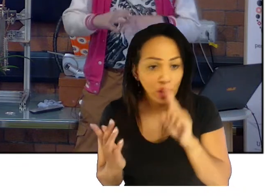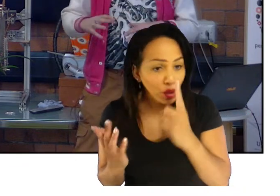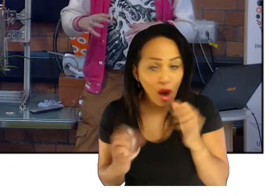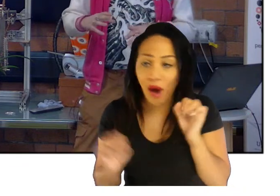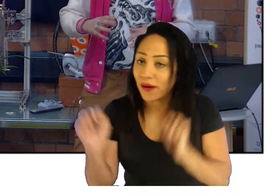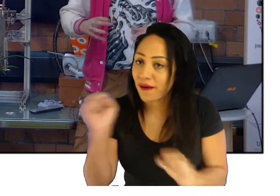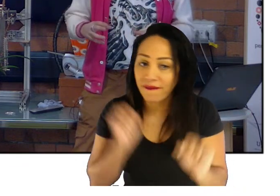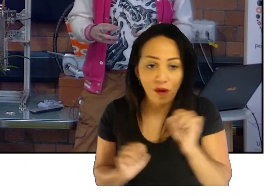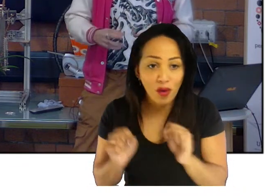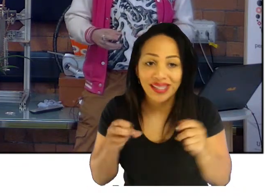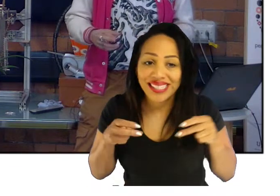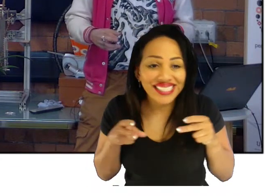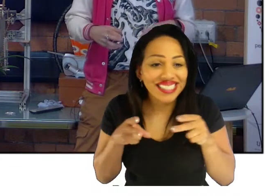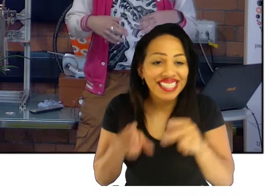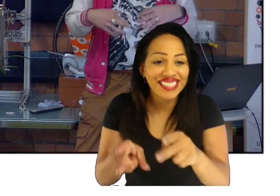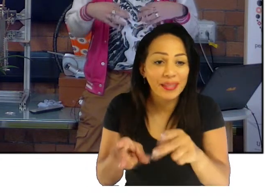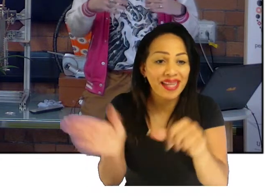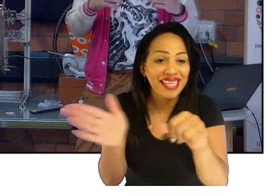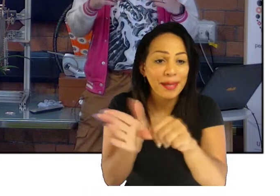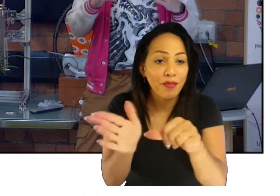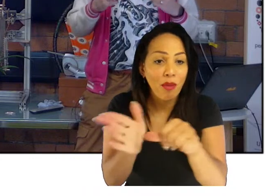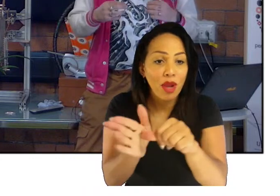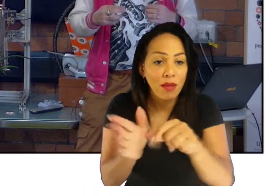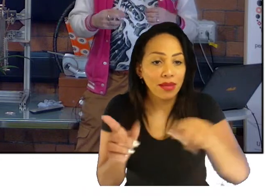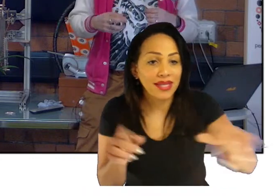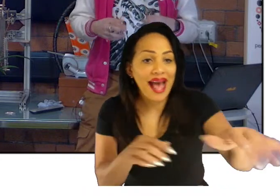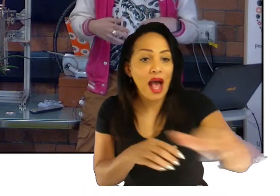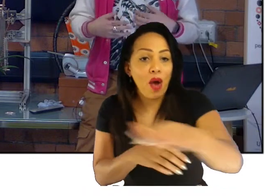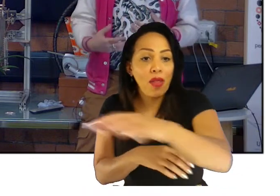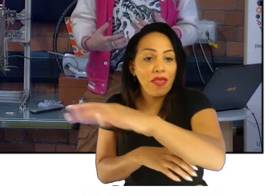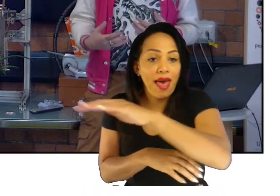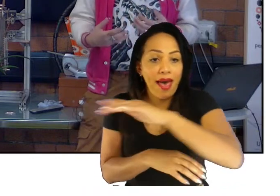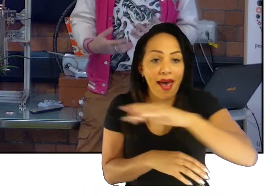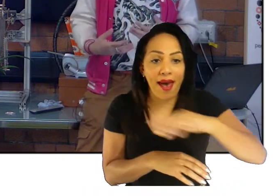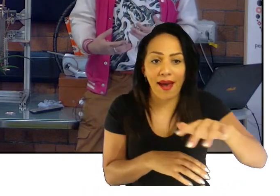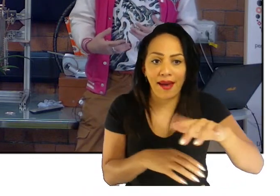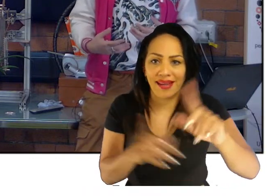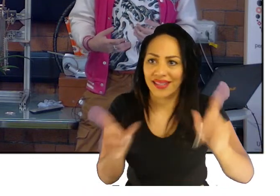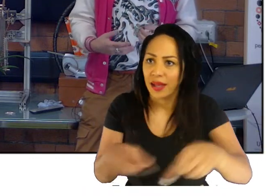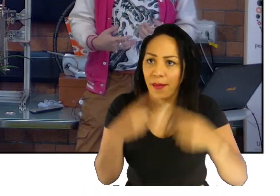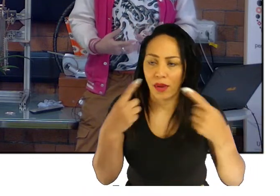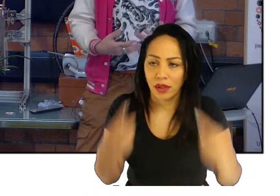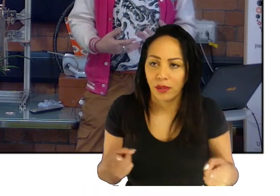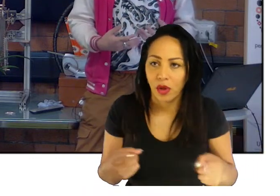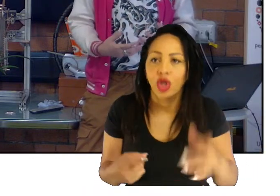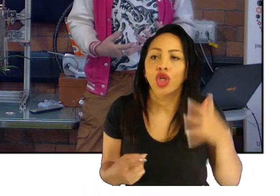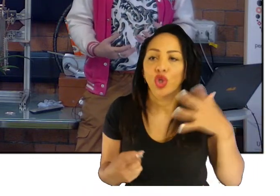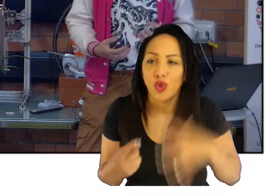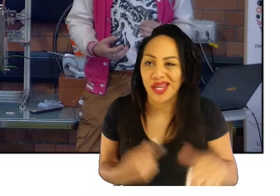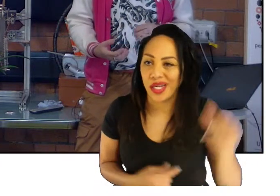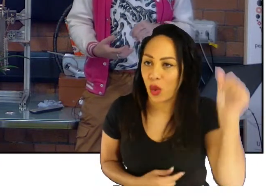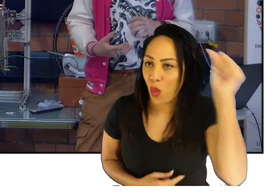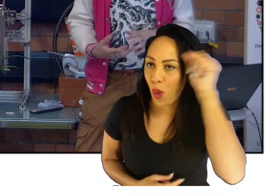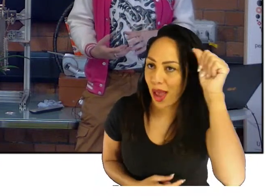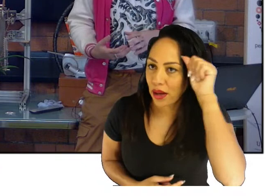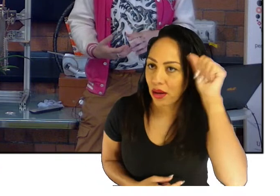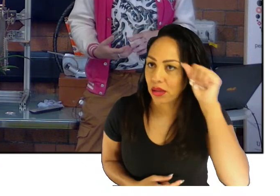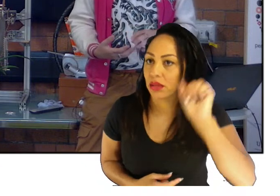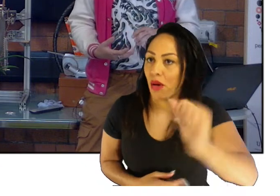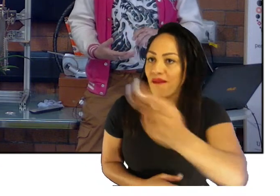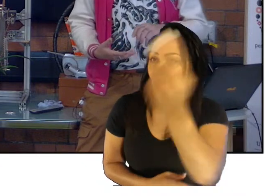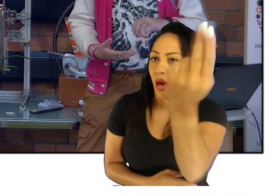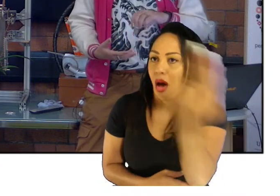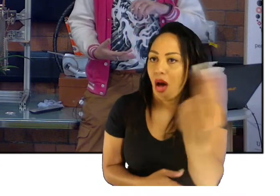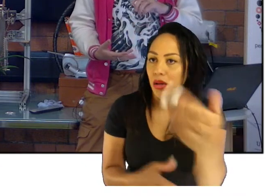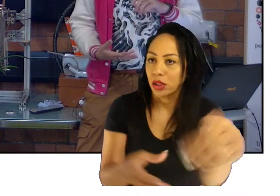It's impossible. And so going in with an awareness of the context, with an awareness that you will face